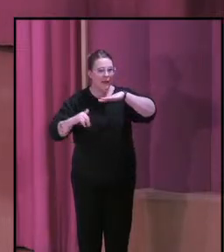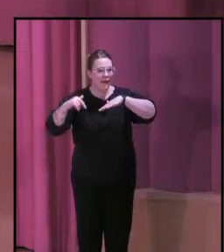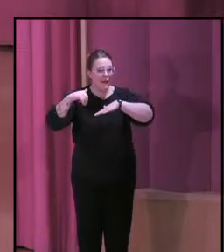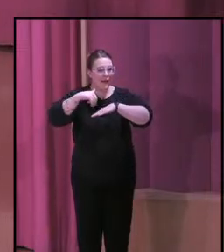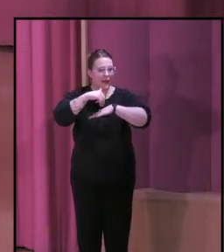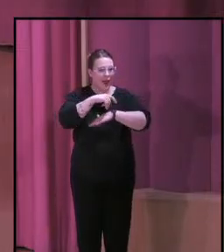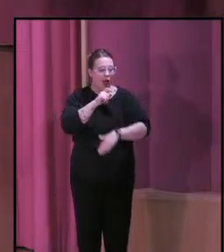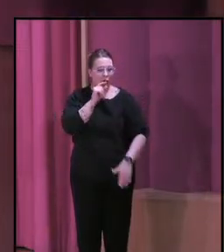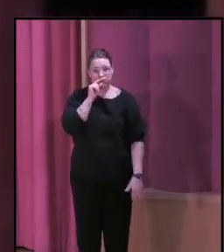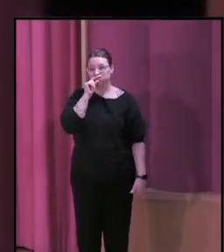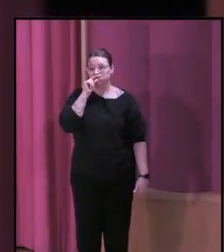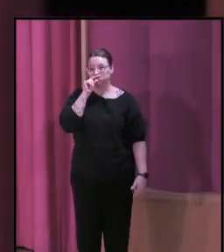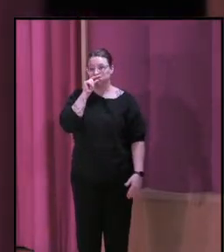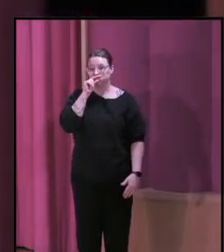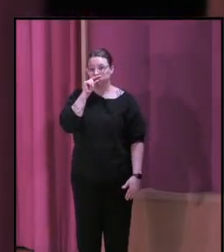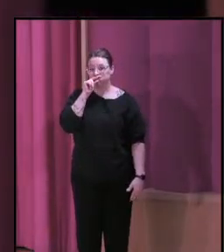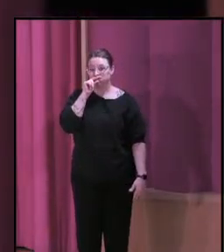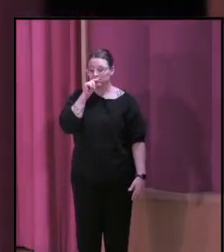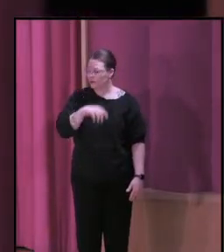blower.